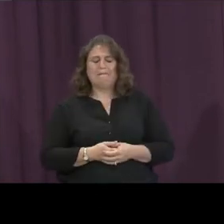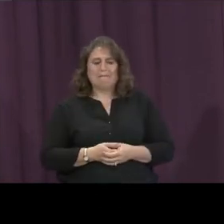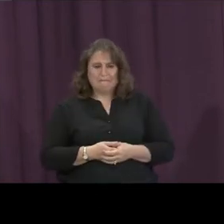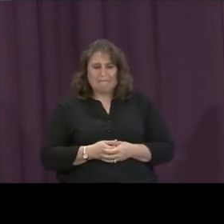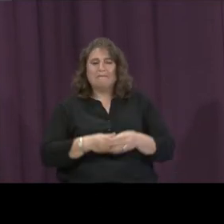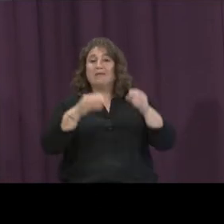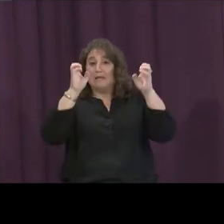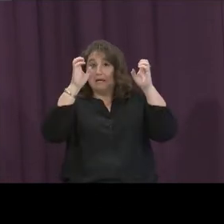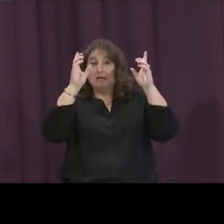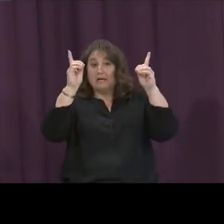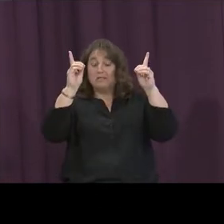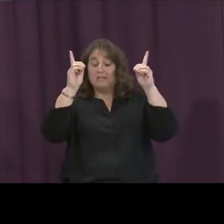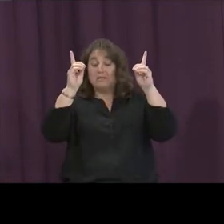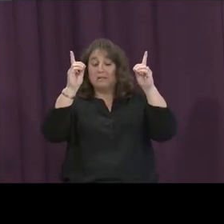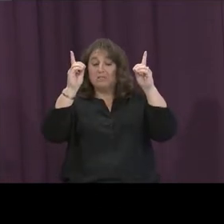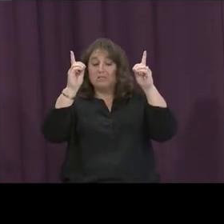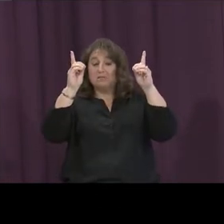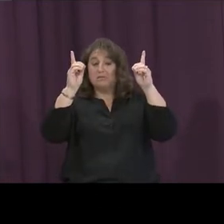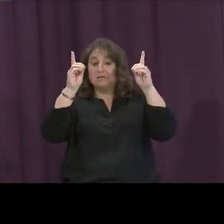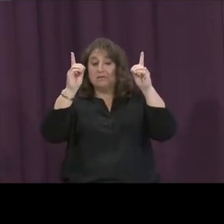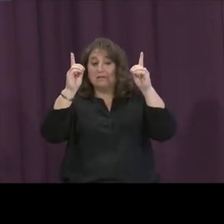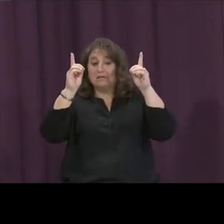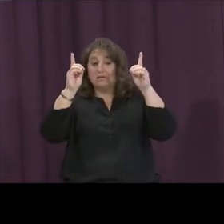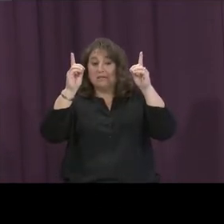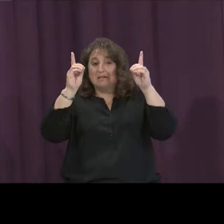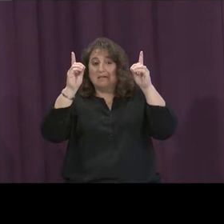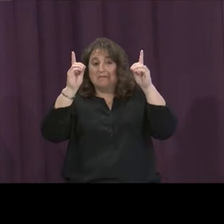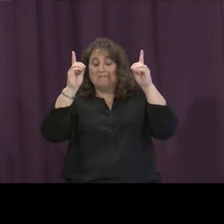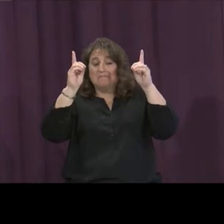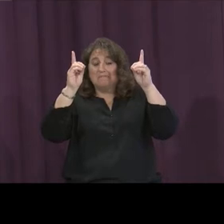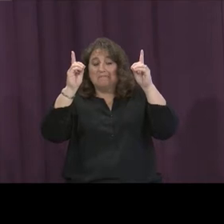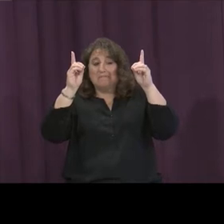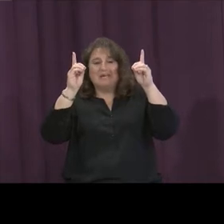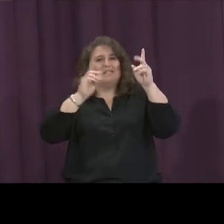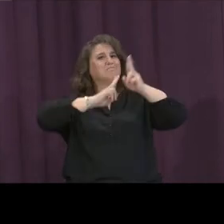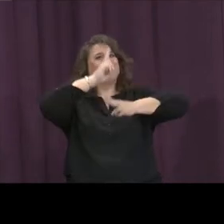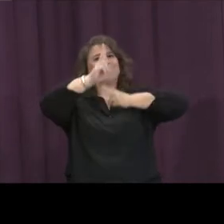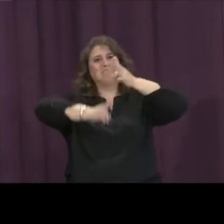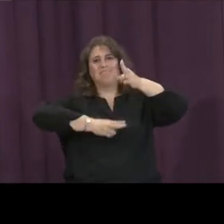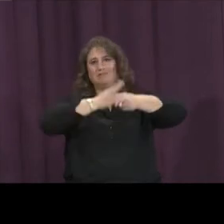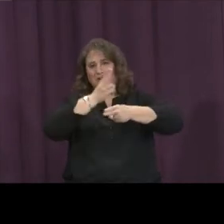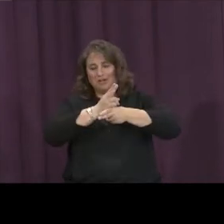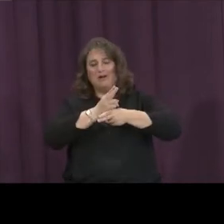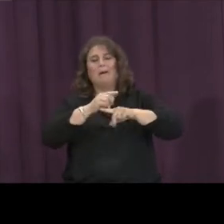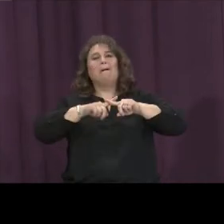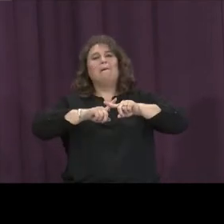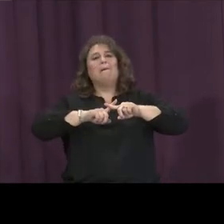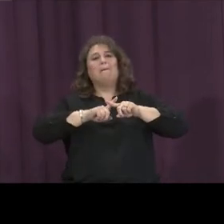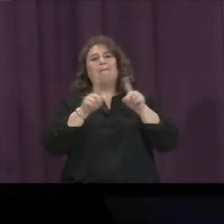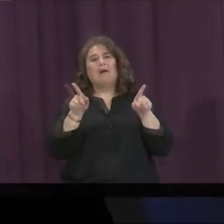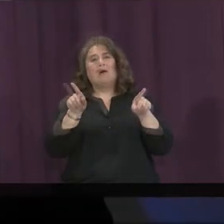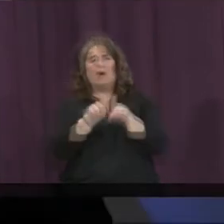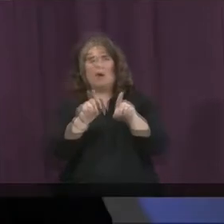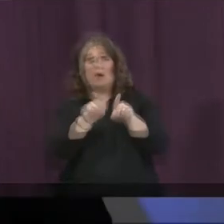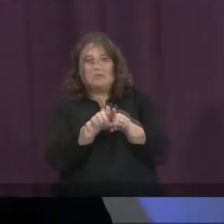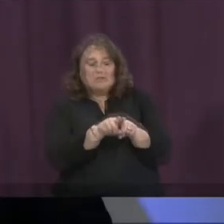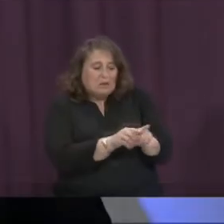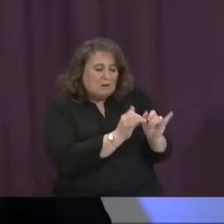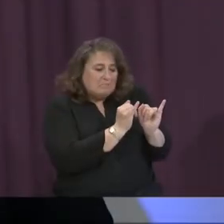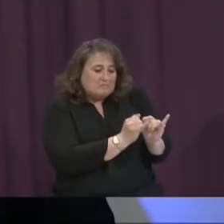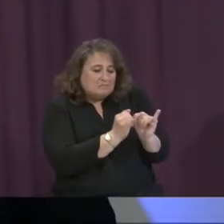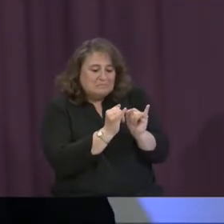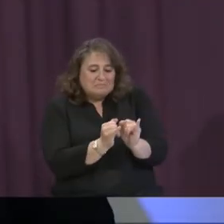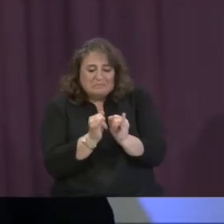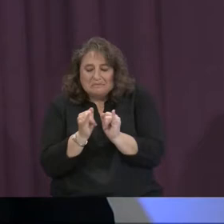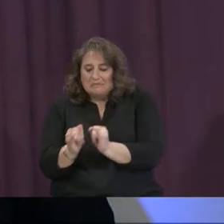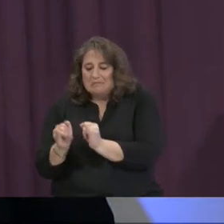education is something that, is, again, it can be, it's so universal, but at same time, um, you know, you